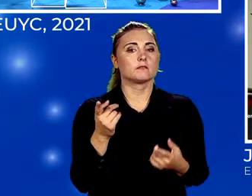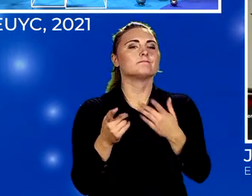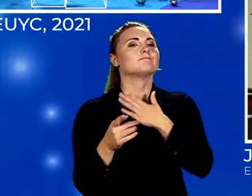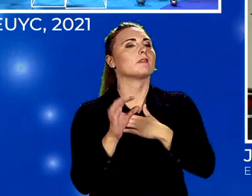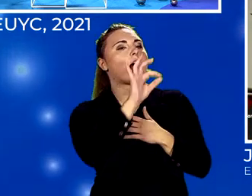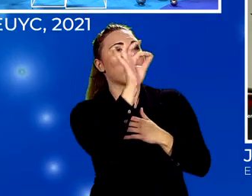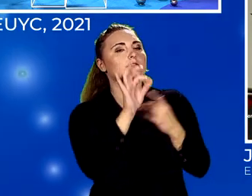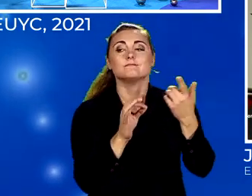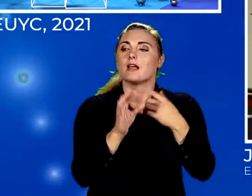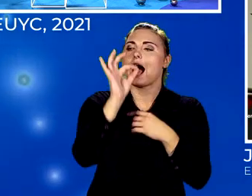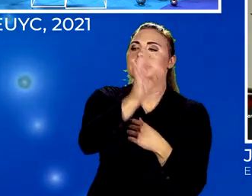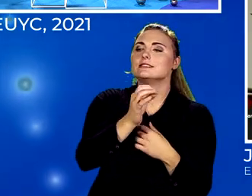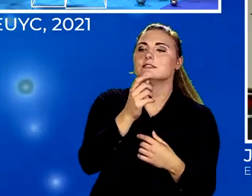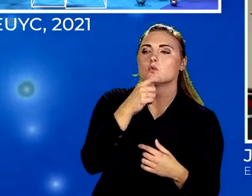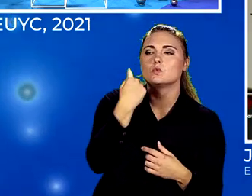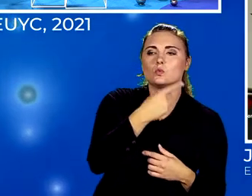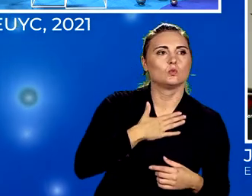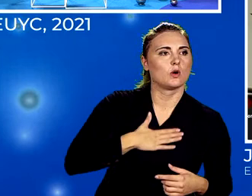Or?